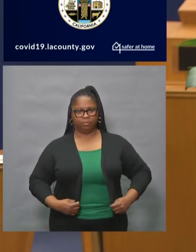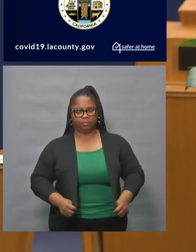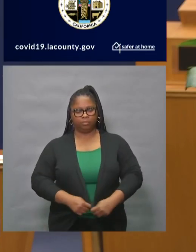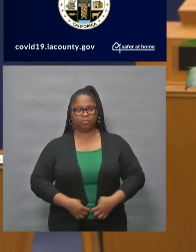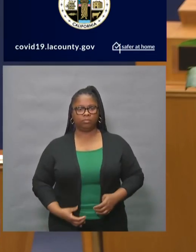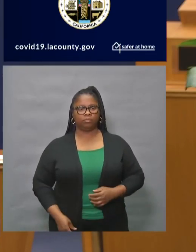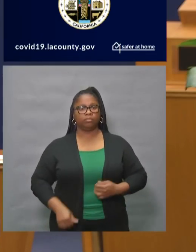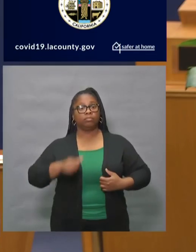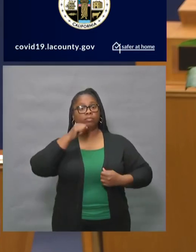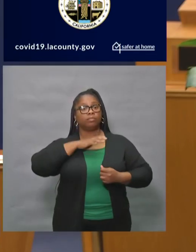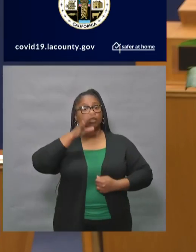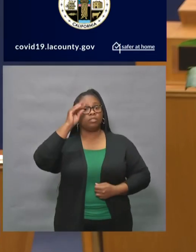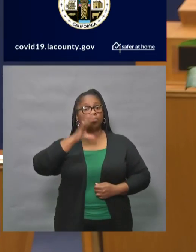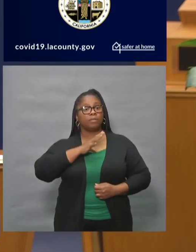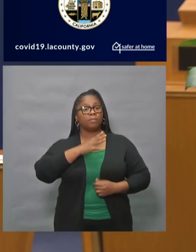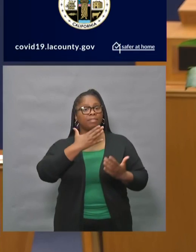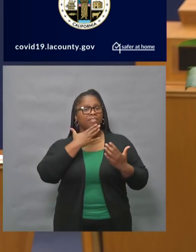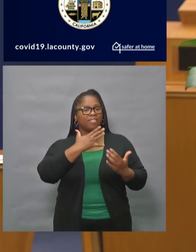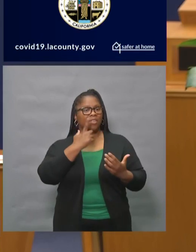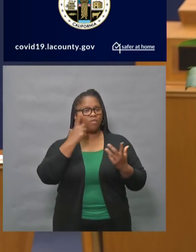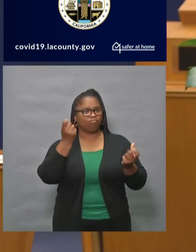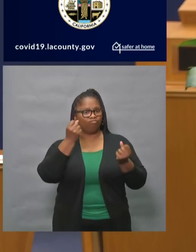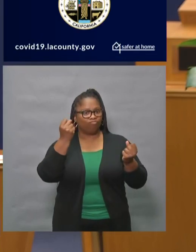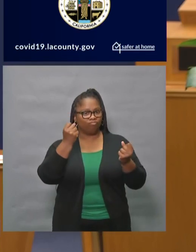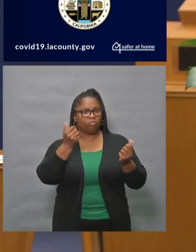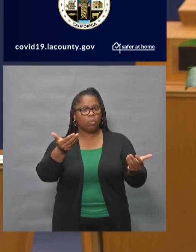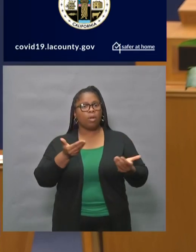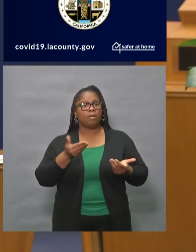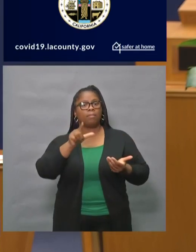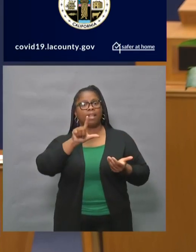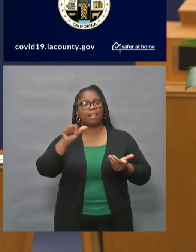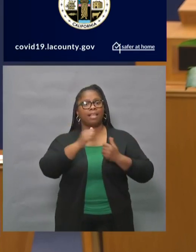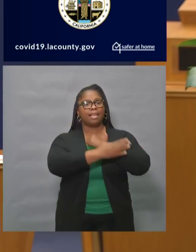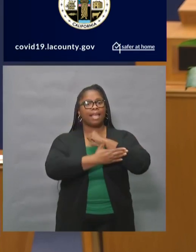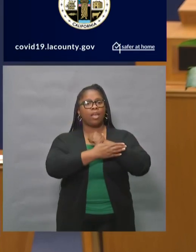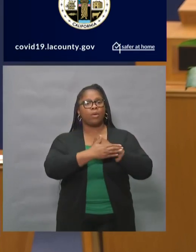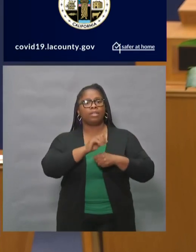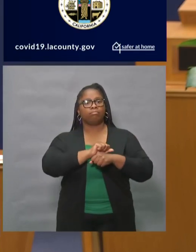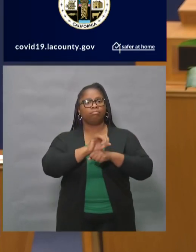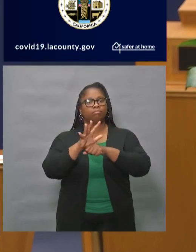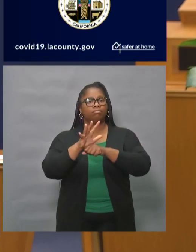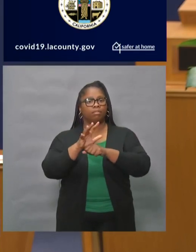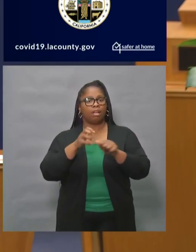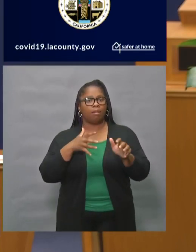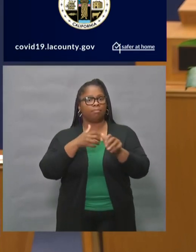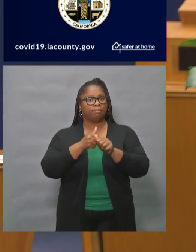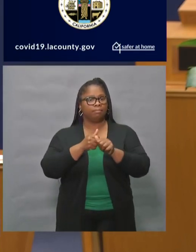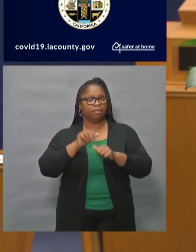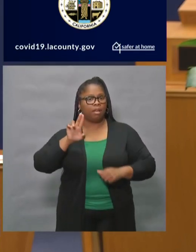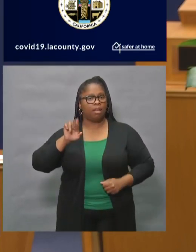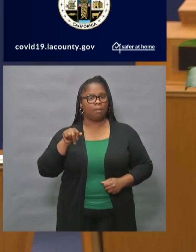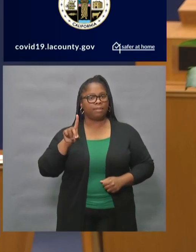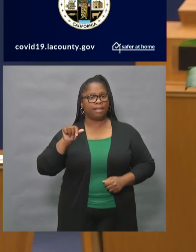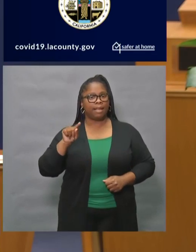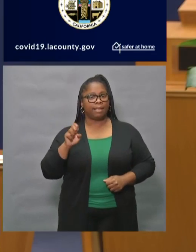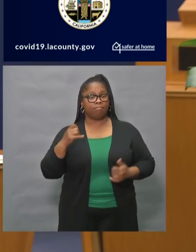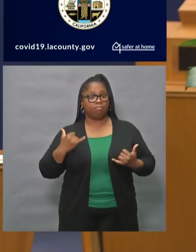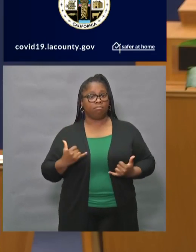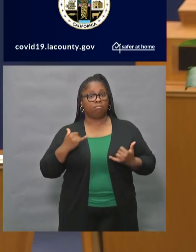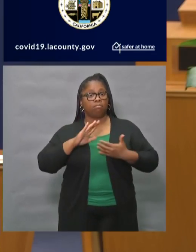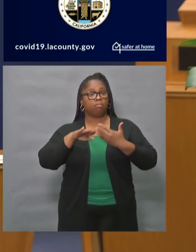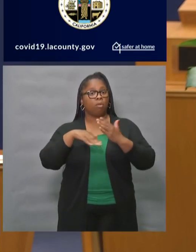Ladies and gentlemen, thank you for standing by and welcome to the LA County COVID-19 update. At this time, all lines are in